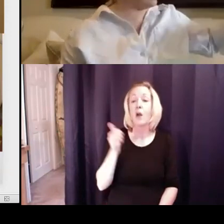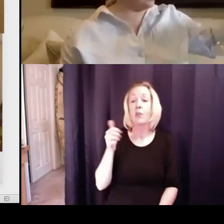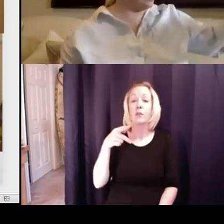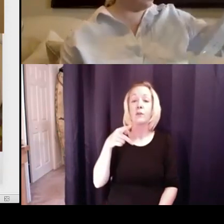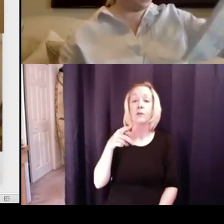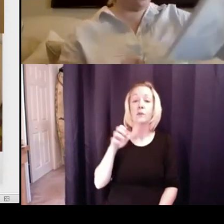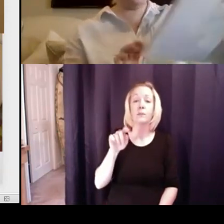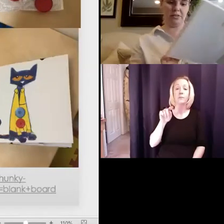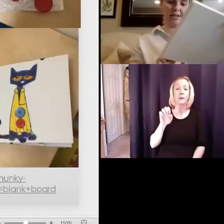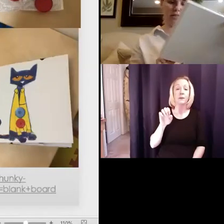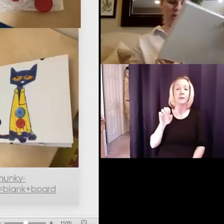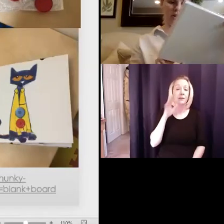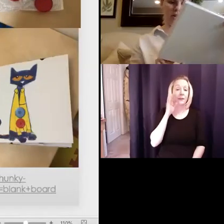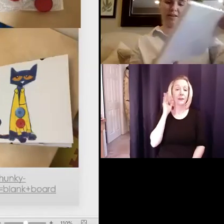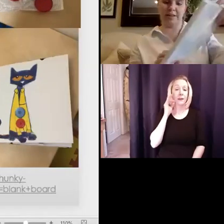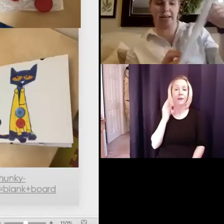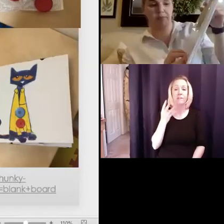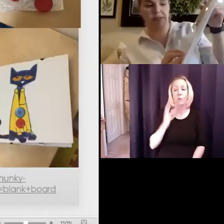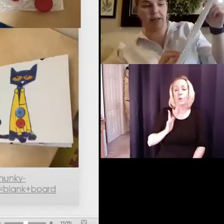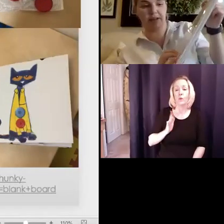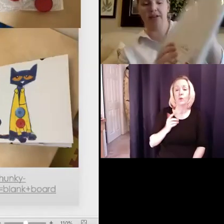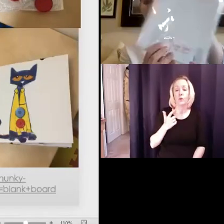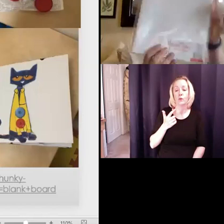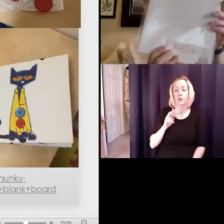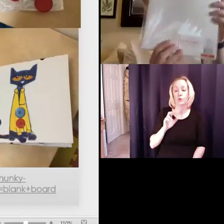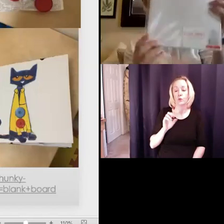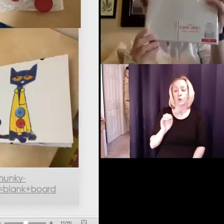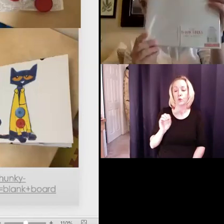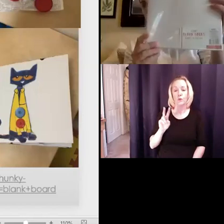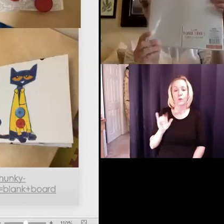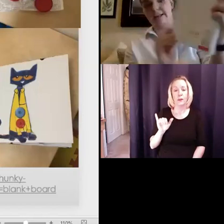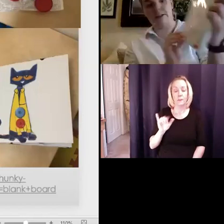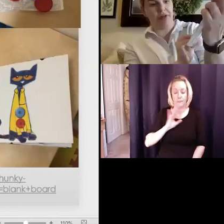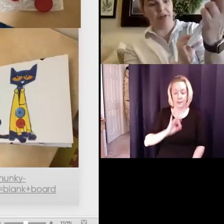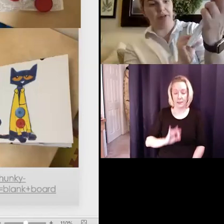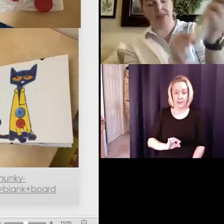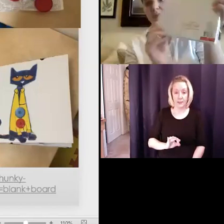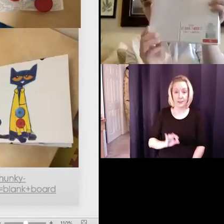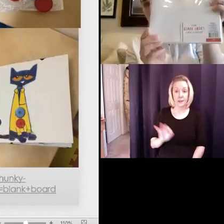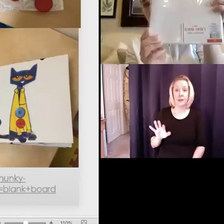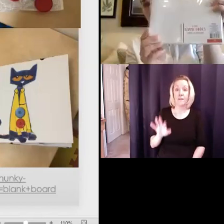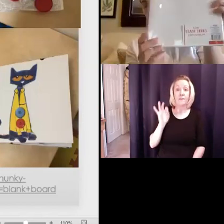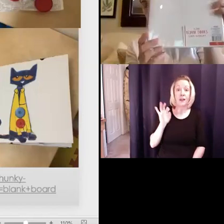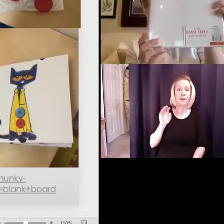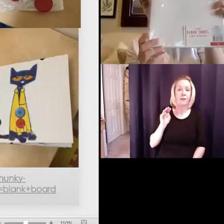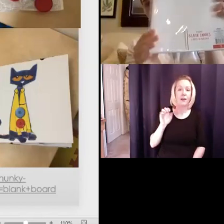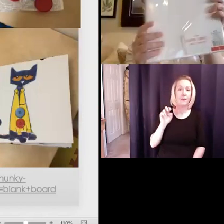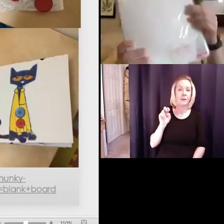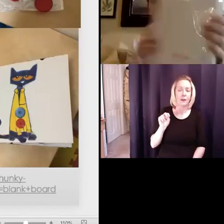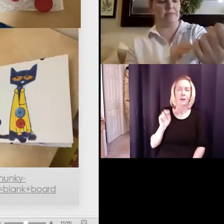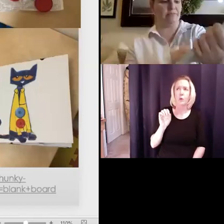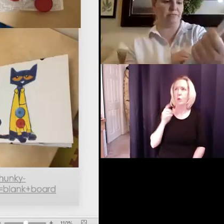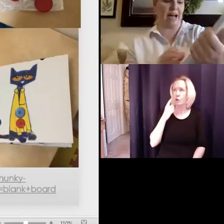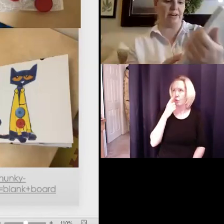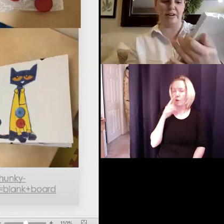So I have found at Target and on Amazon, they have like giant blank books. This was in the Target dollar spot. I